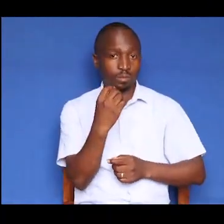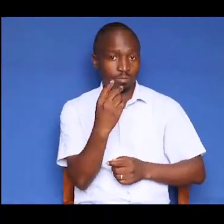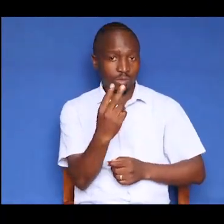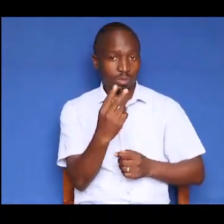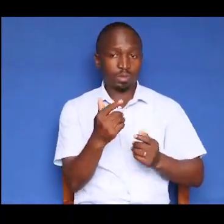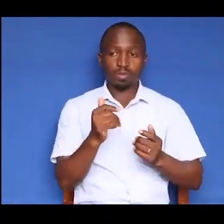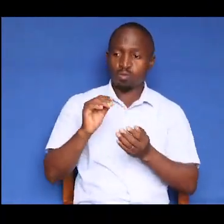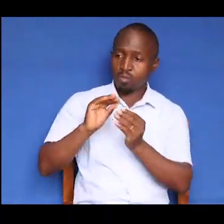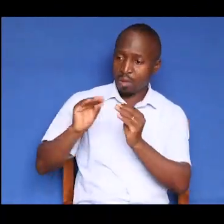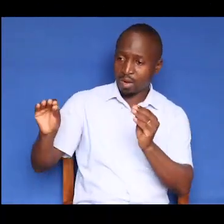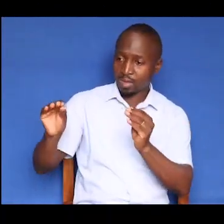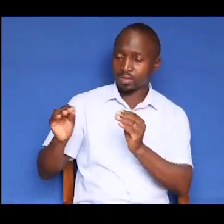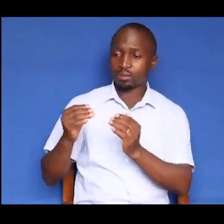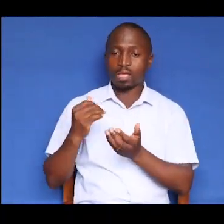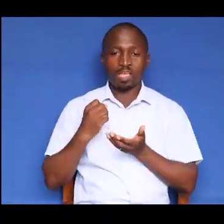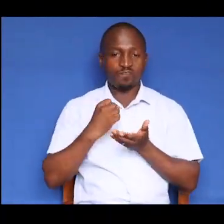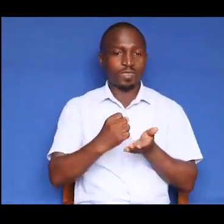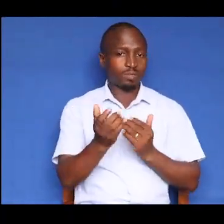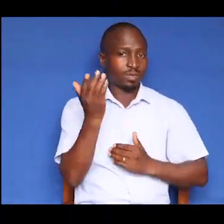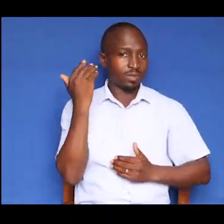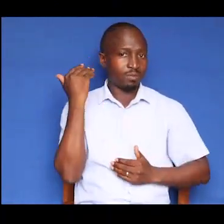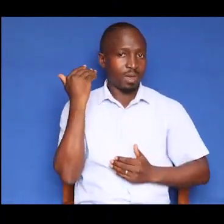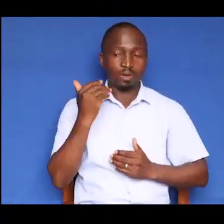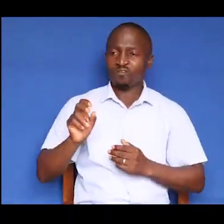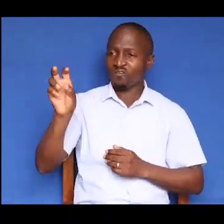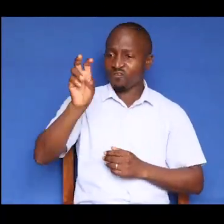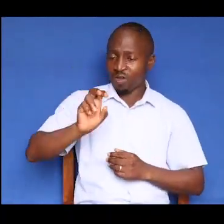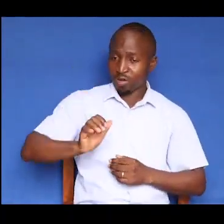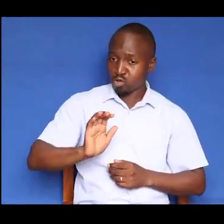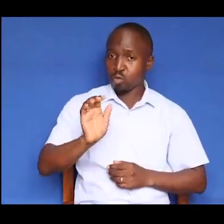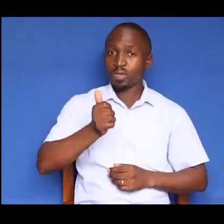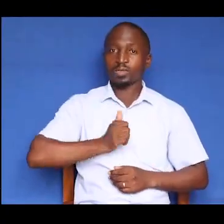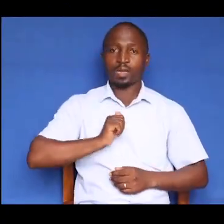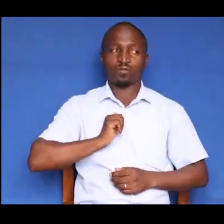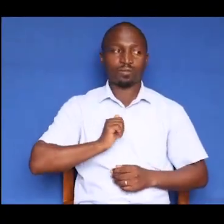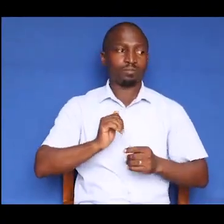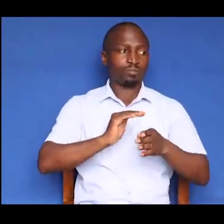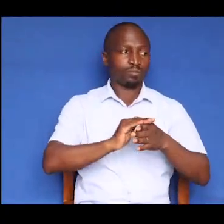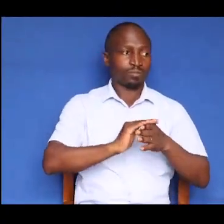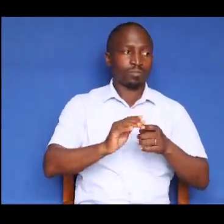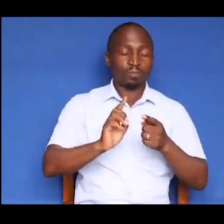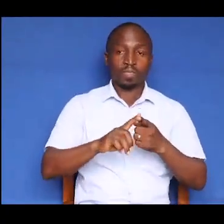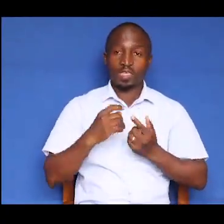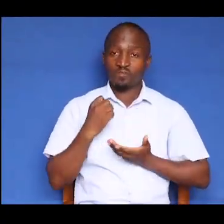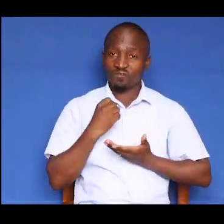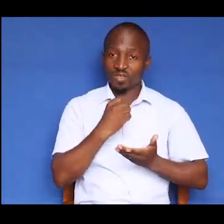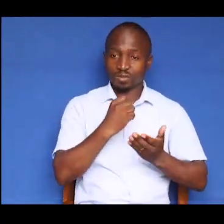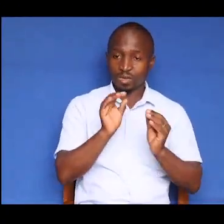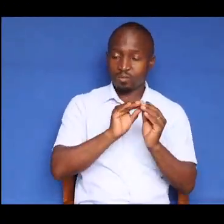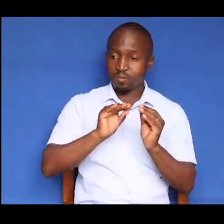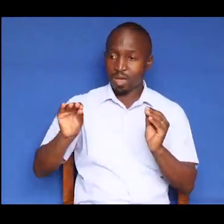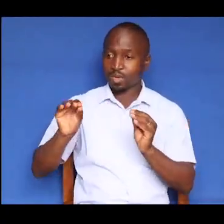old investment. This old investment you have to find yourself by take investment function, and you have to